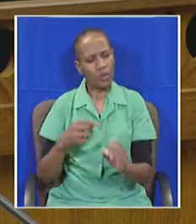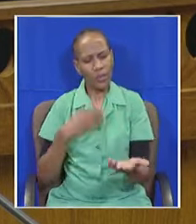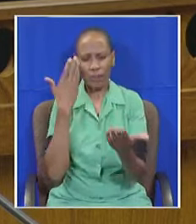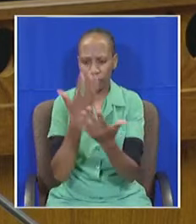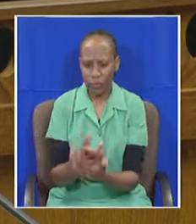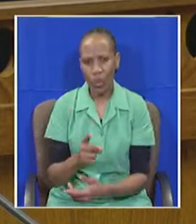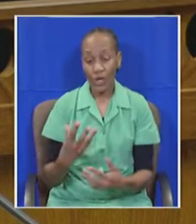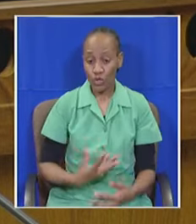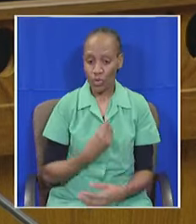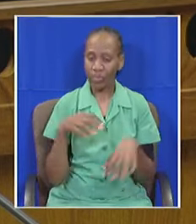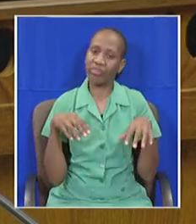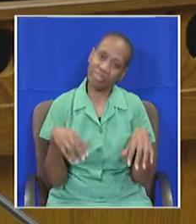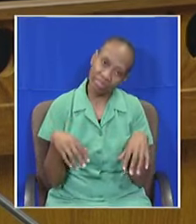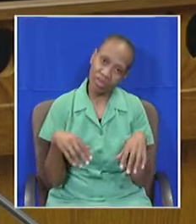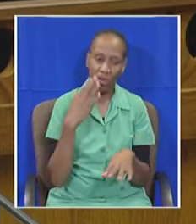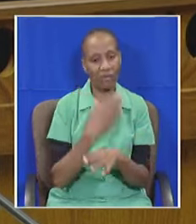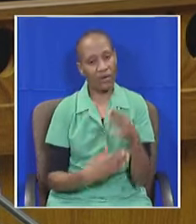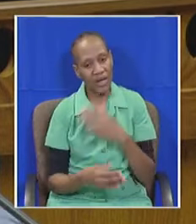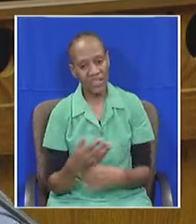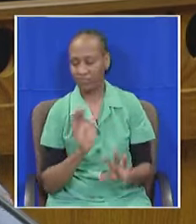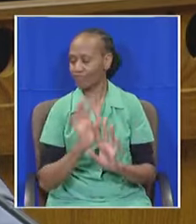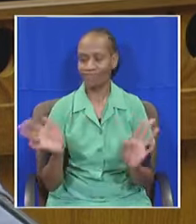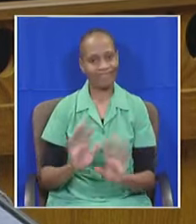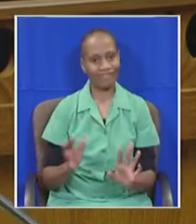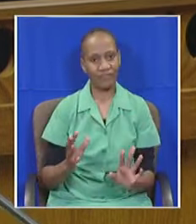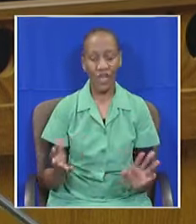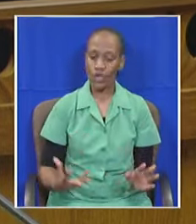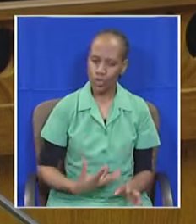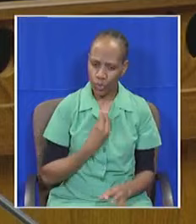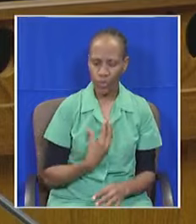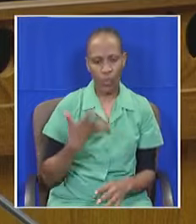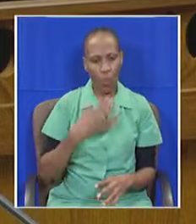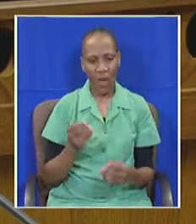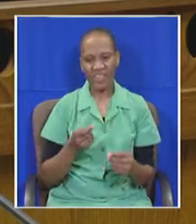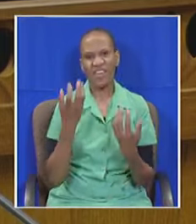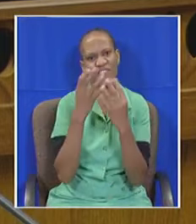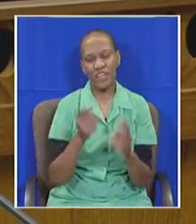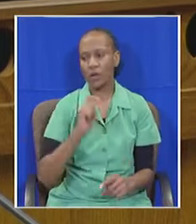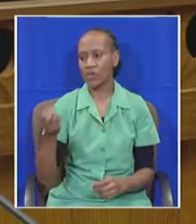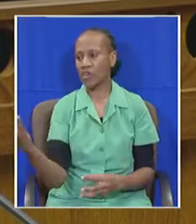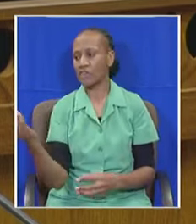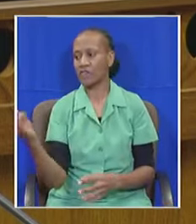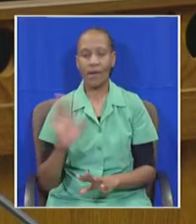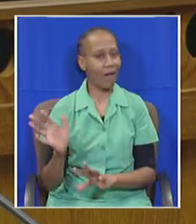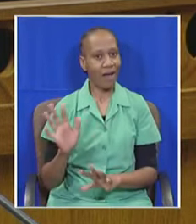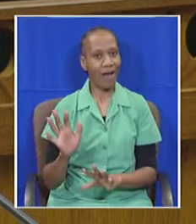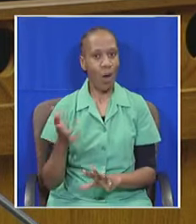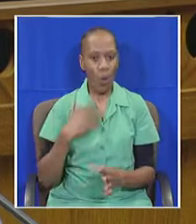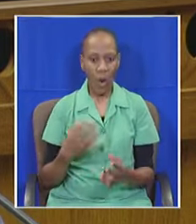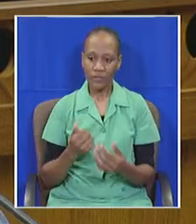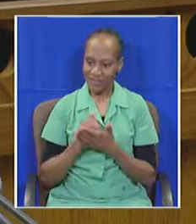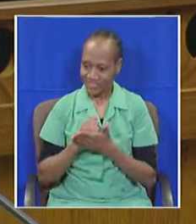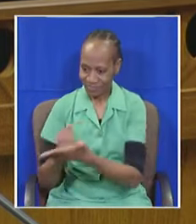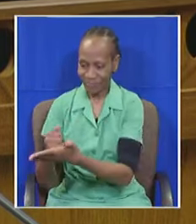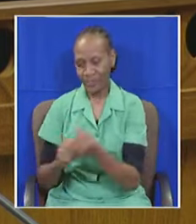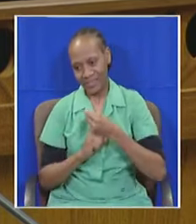not lazy or feel entitled. Young people do not want handouts, but rather they want a hand up. They look to